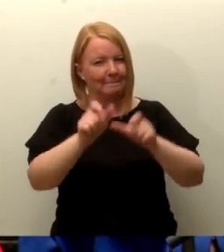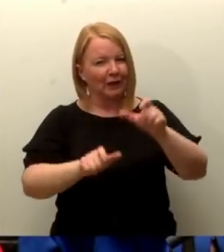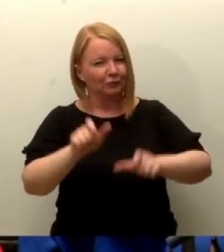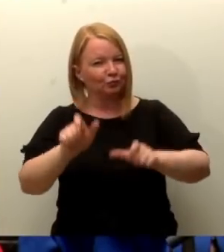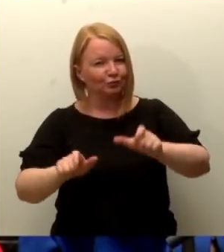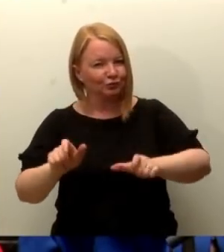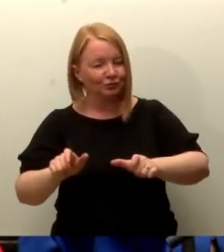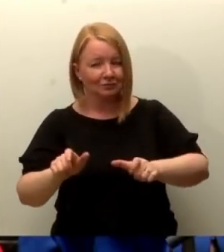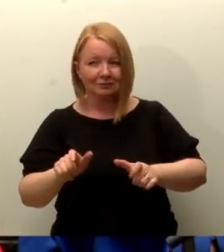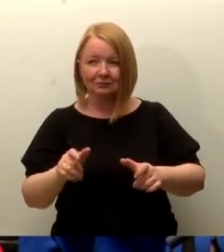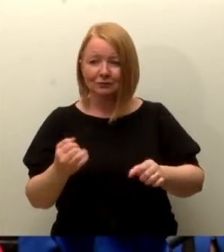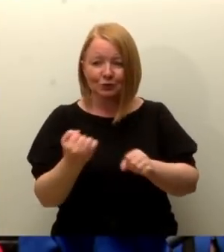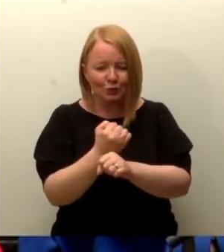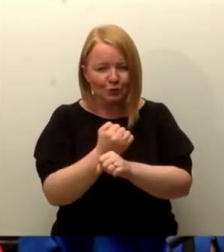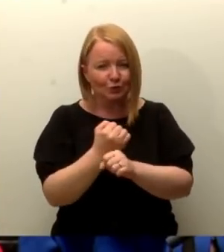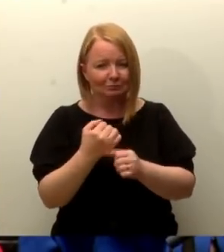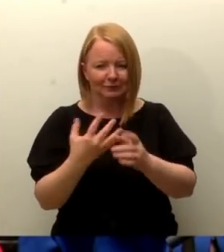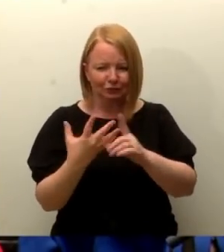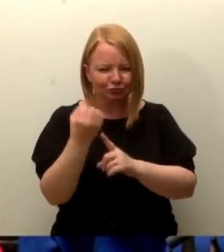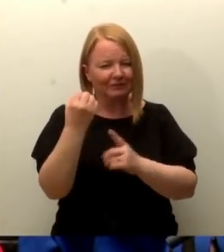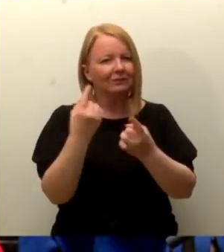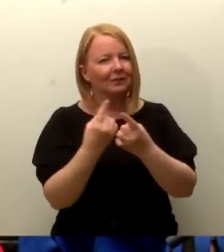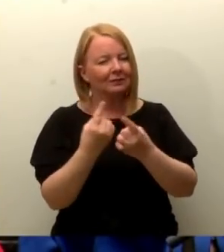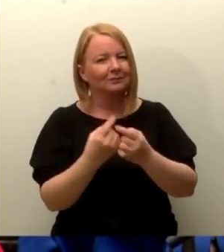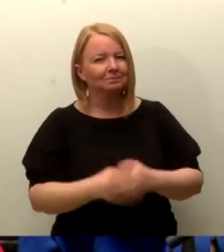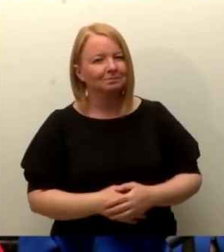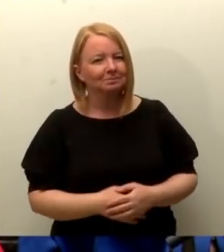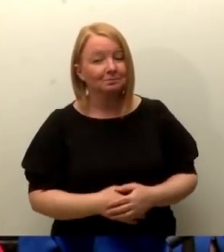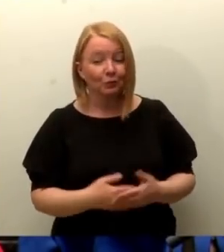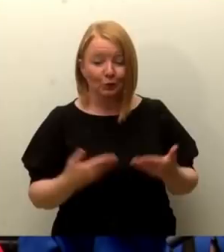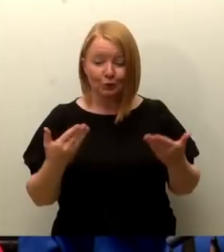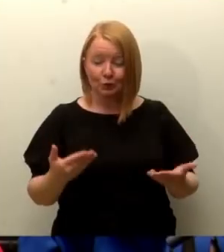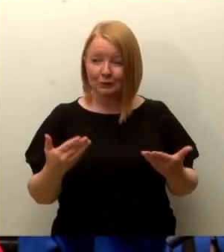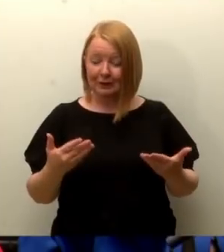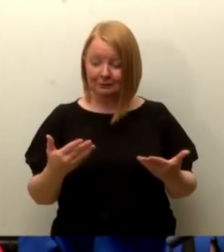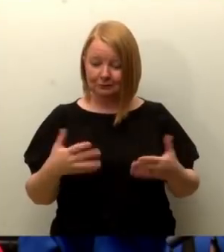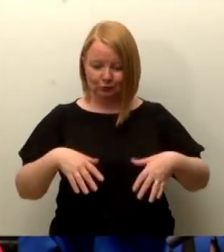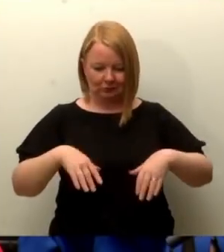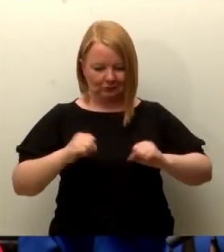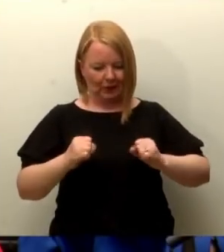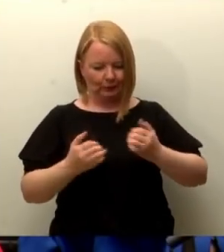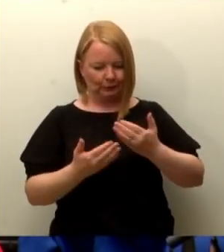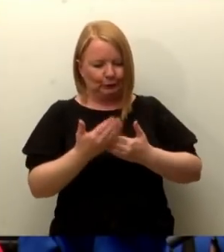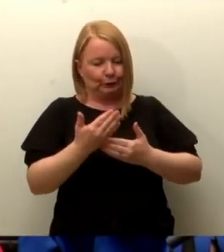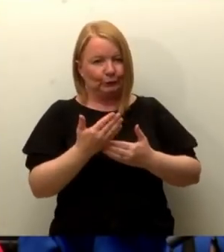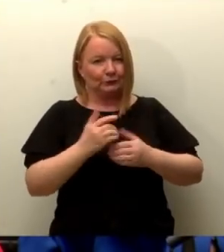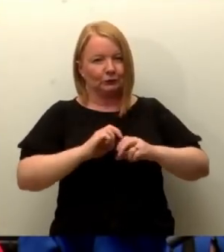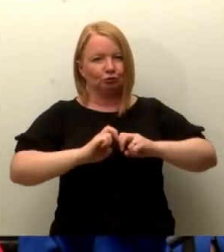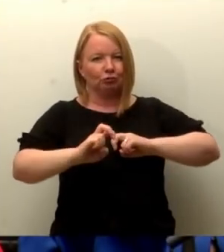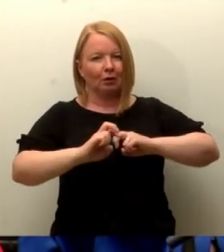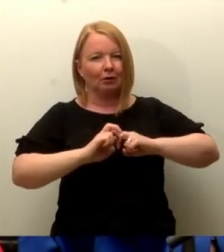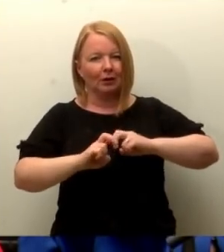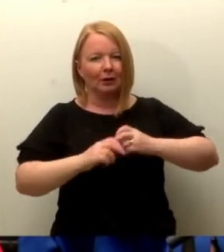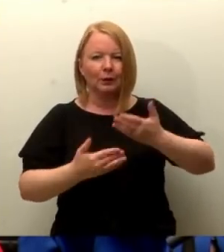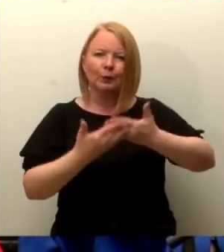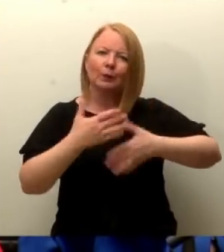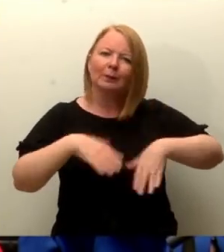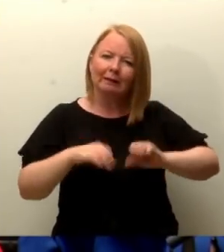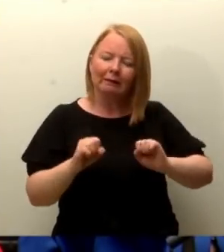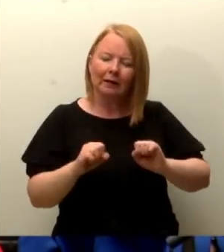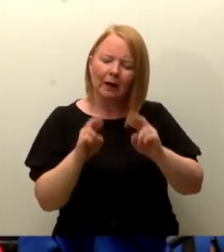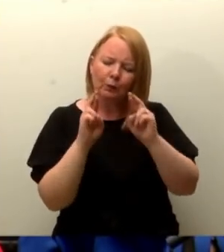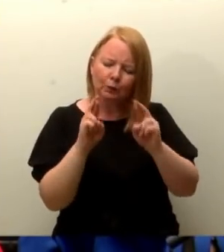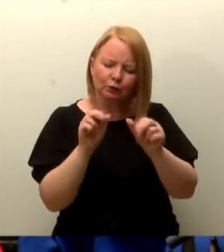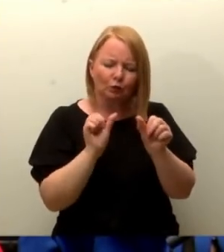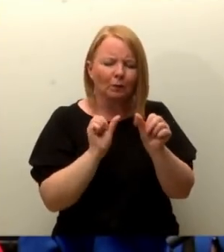and to achieve a lot. Today, you all embark on a new journey, a new beginning, and I wish you all the best for